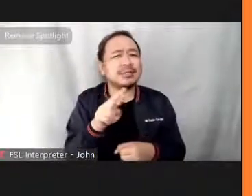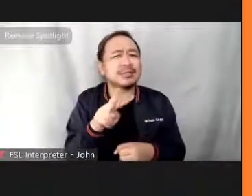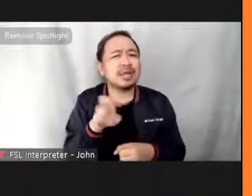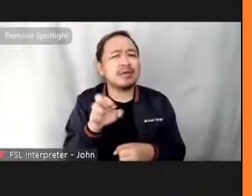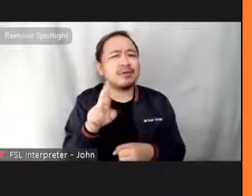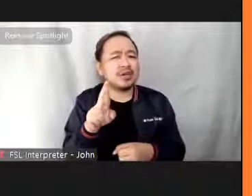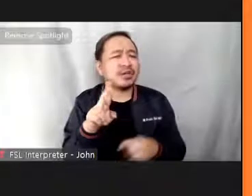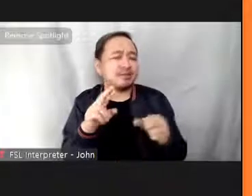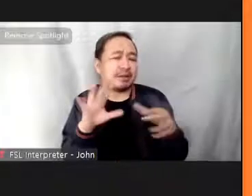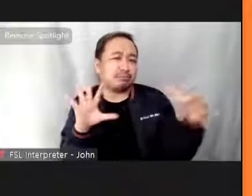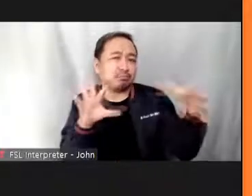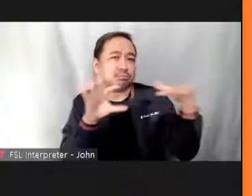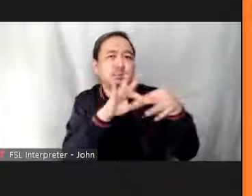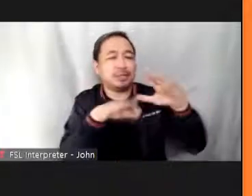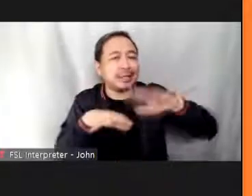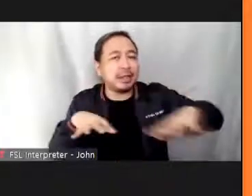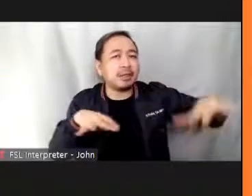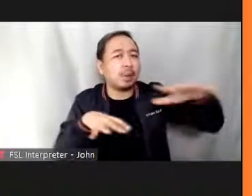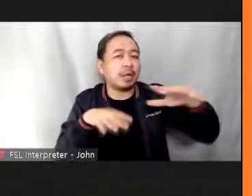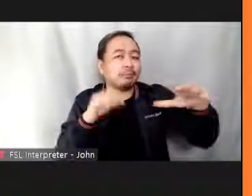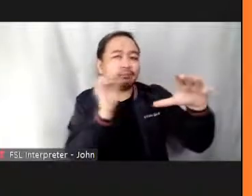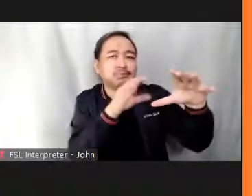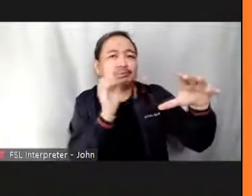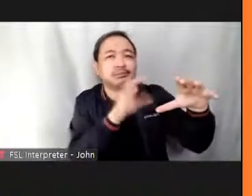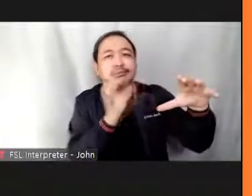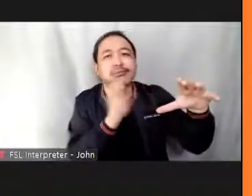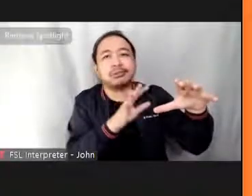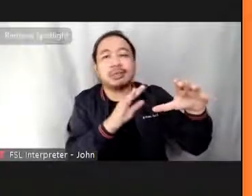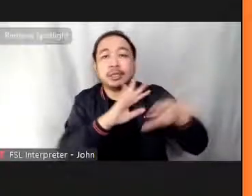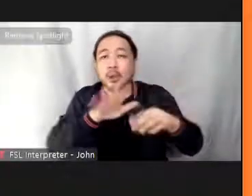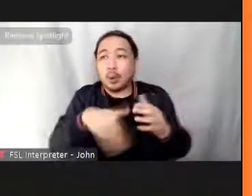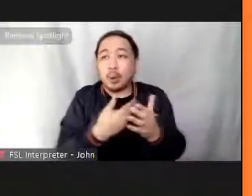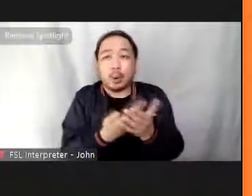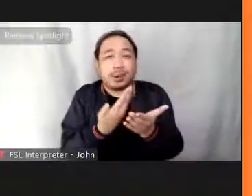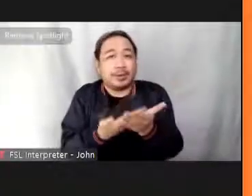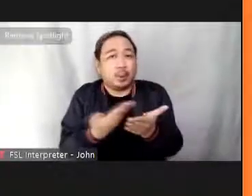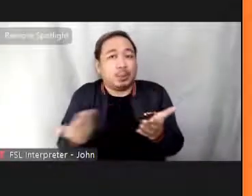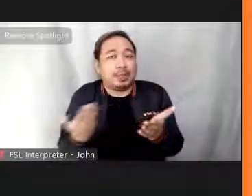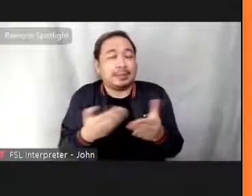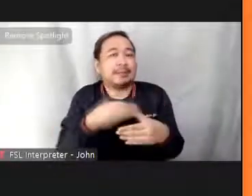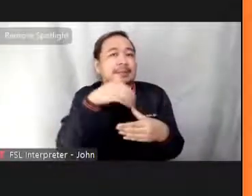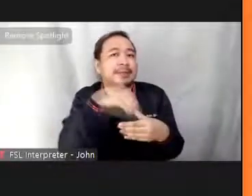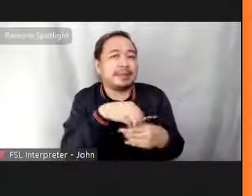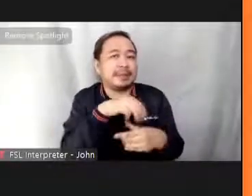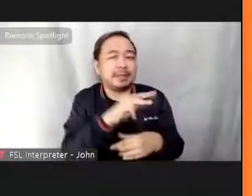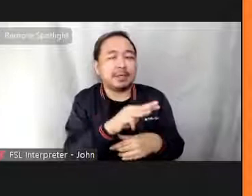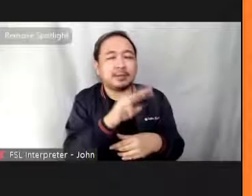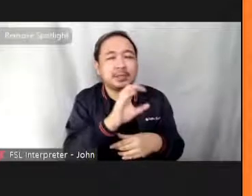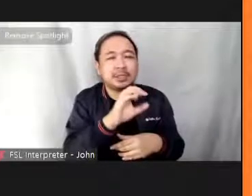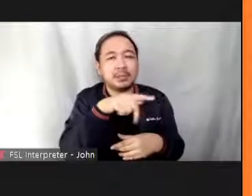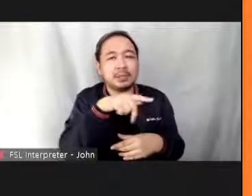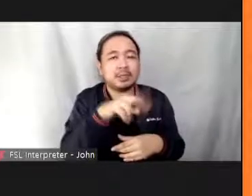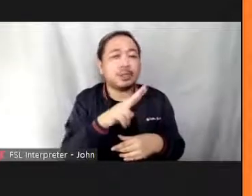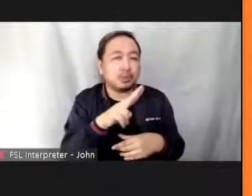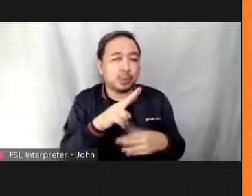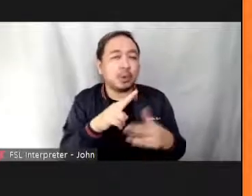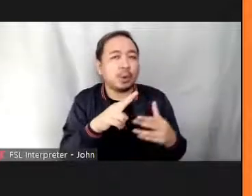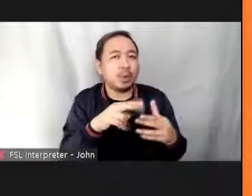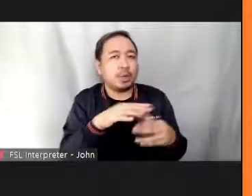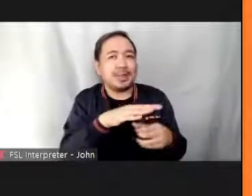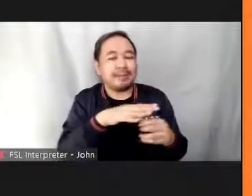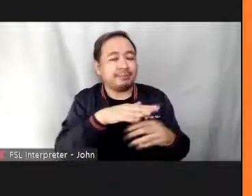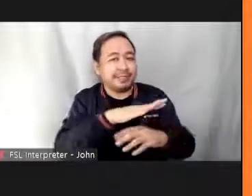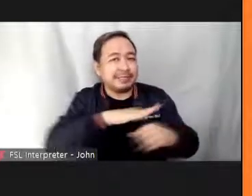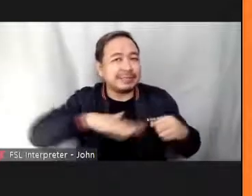ang lahat ng mga equipment na to ay nasa loob ng WCPU physical space or unit na